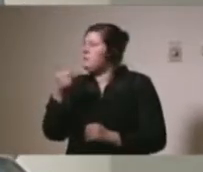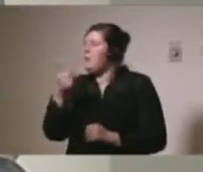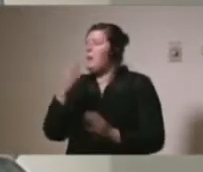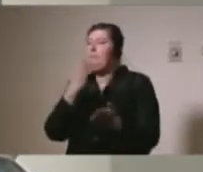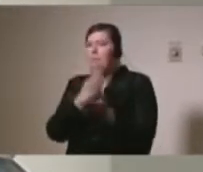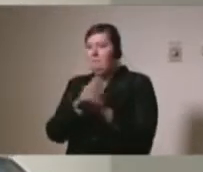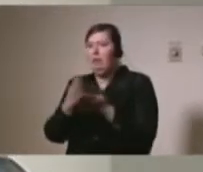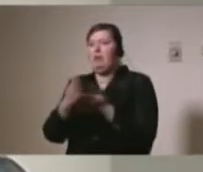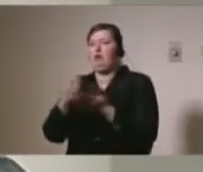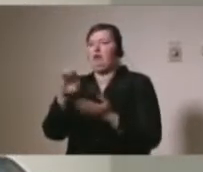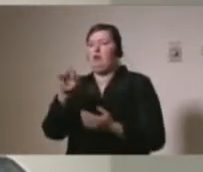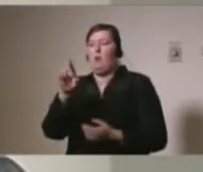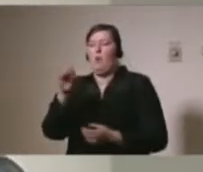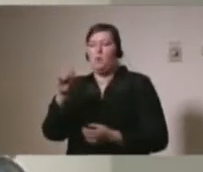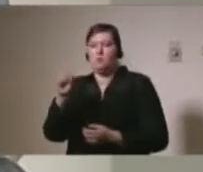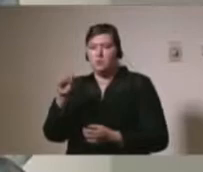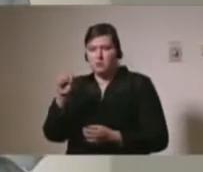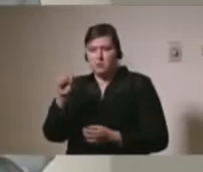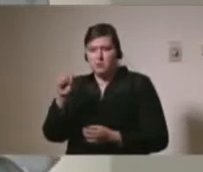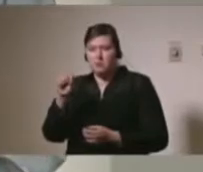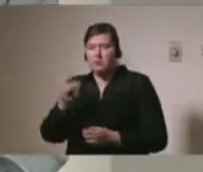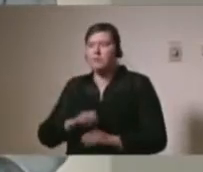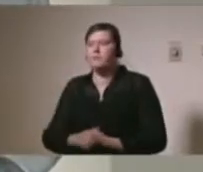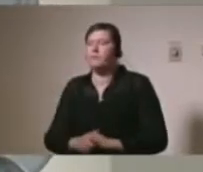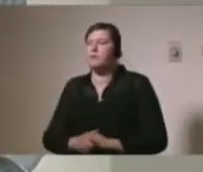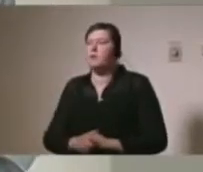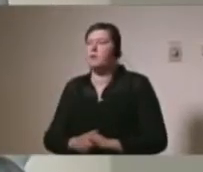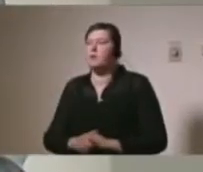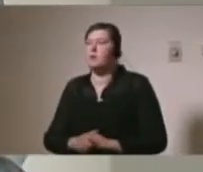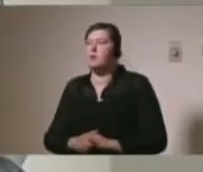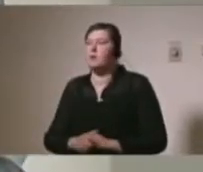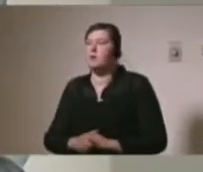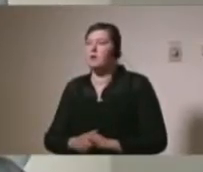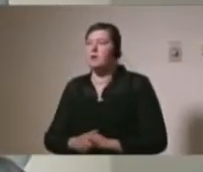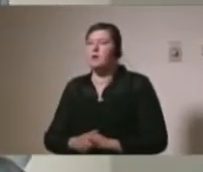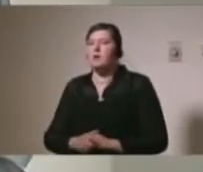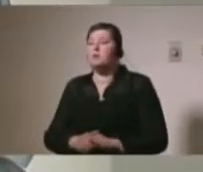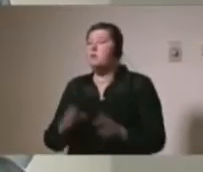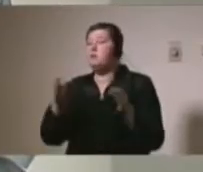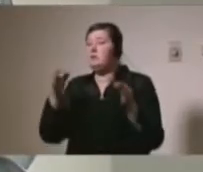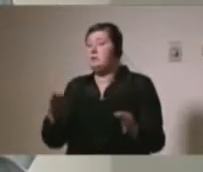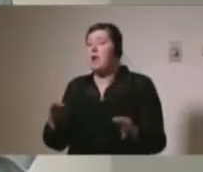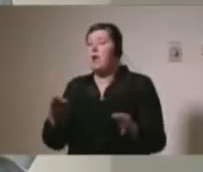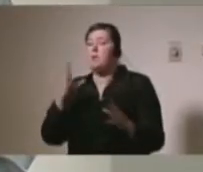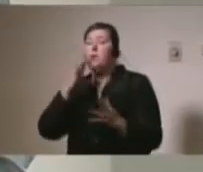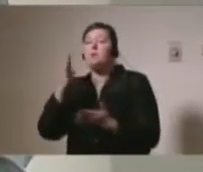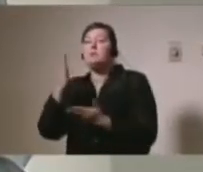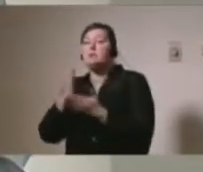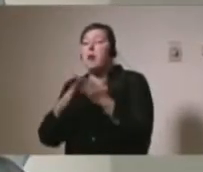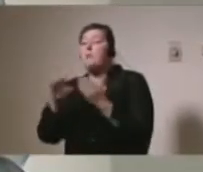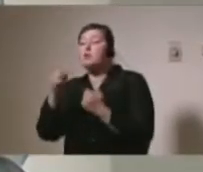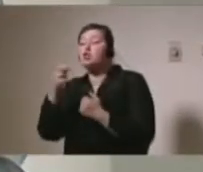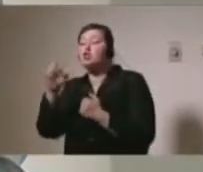part of its postal shares to reduce the public deficit.